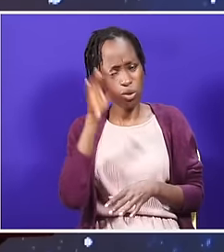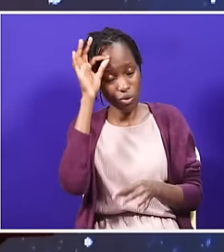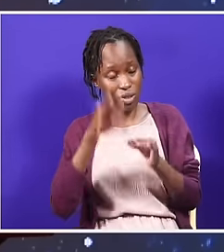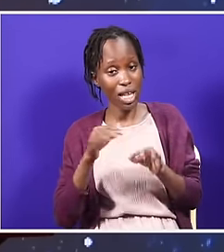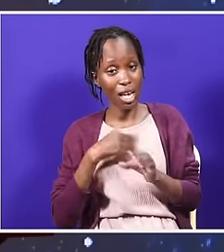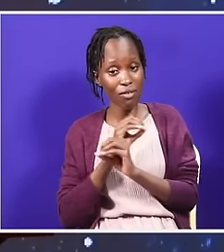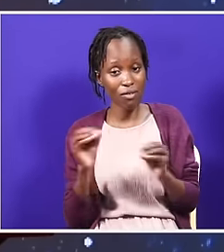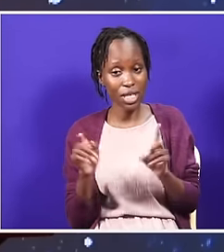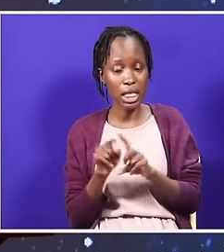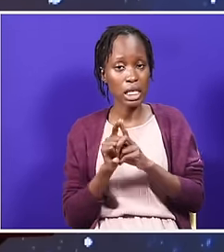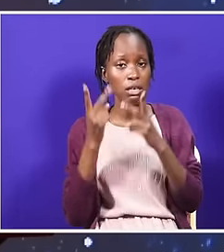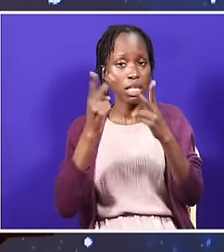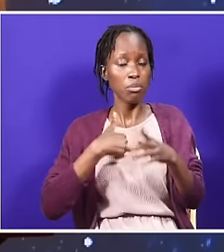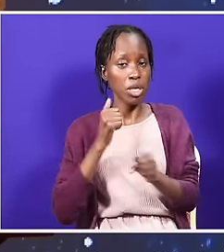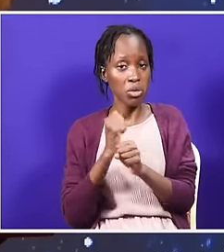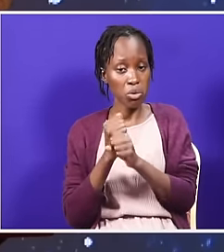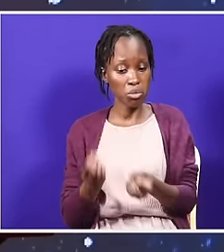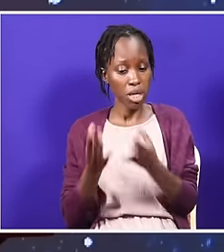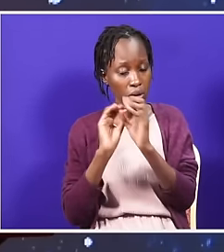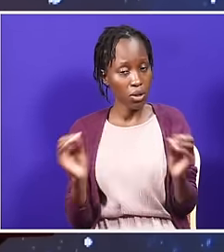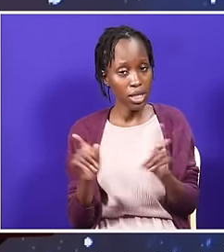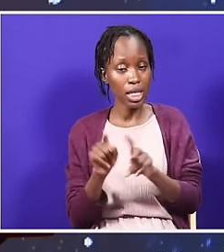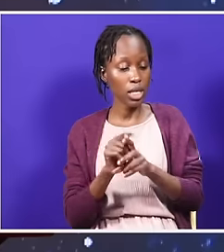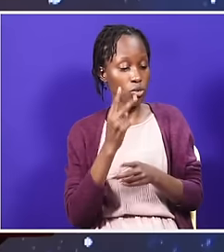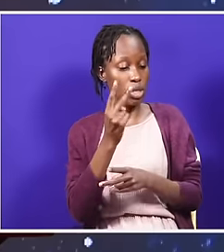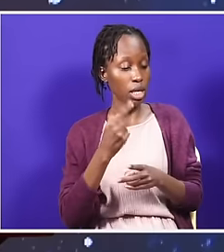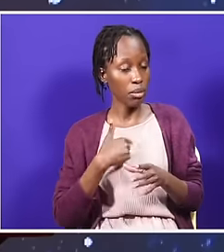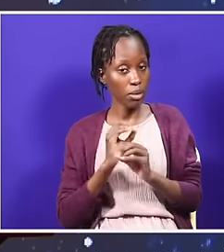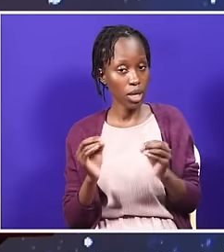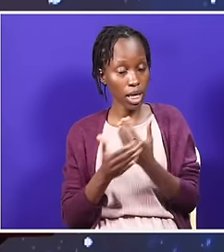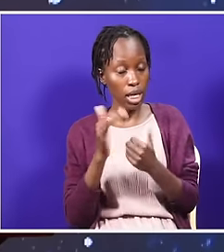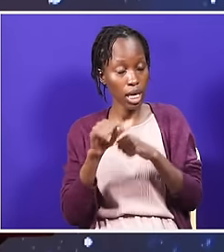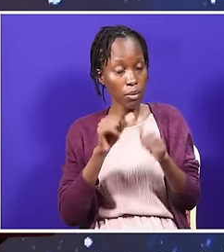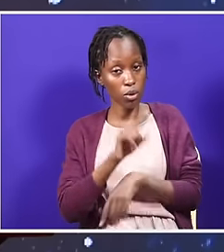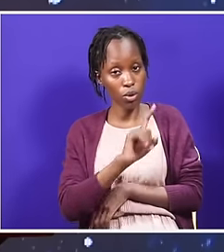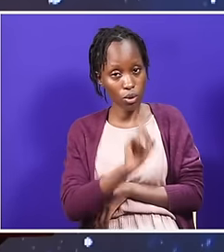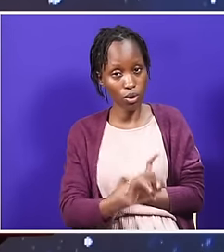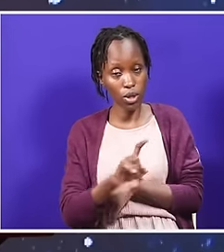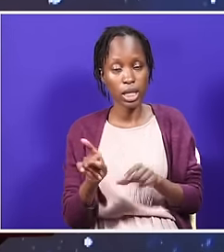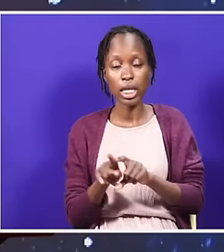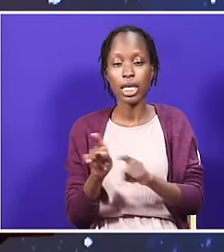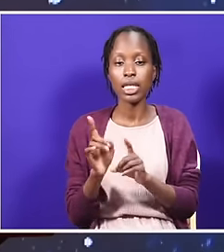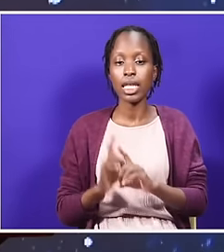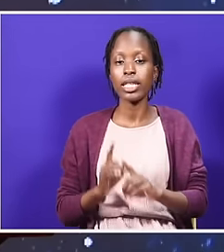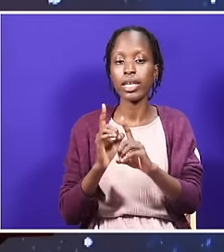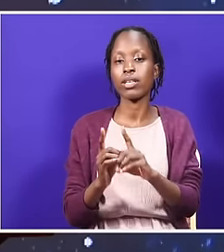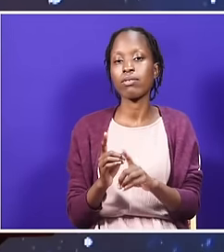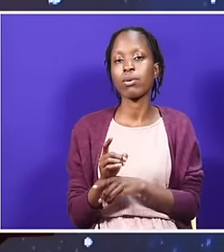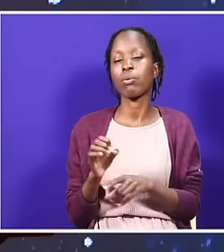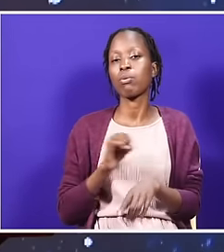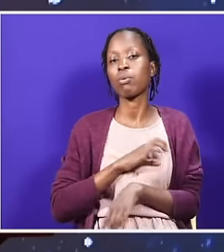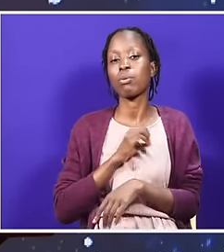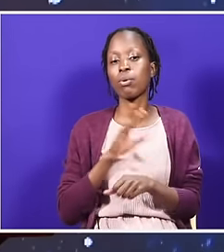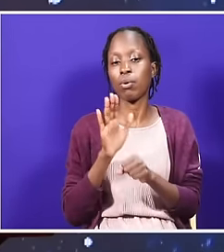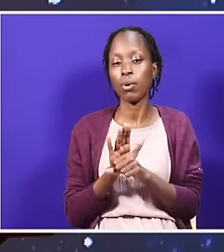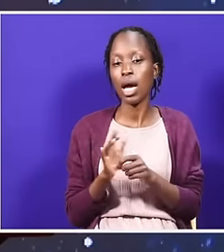no faith? Have you not seen me do miracles? Have you not seen me care about you?" And they became very much afraid,